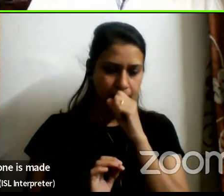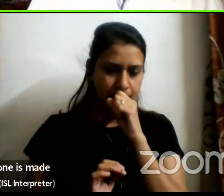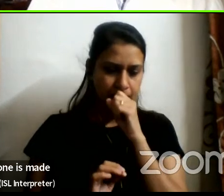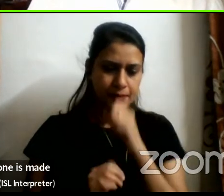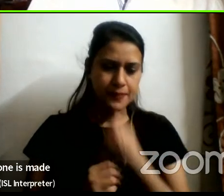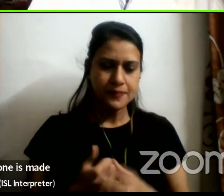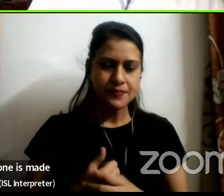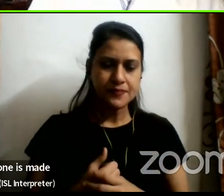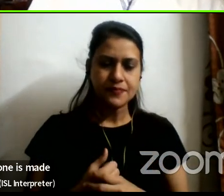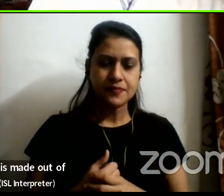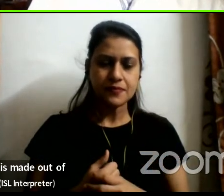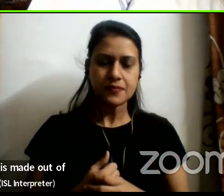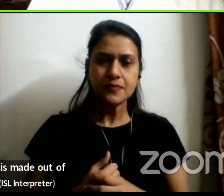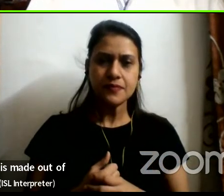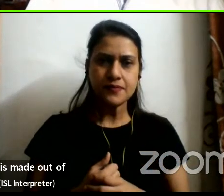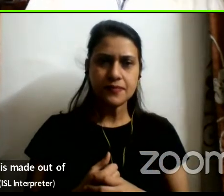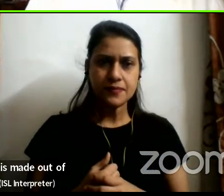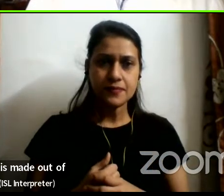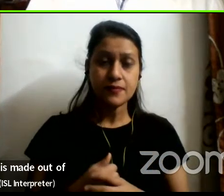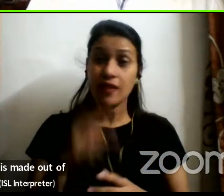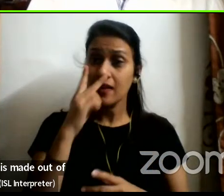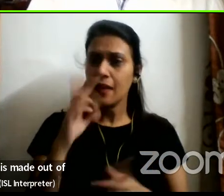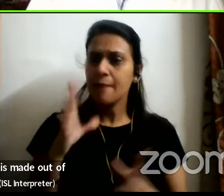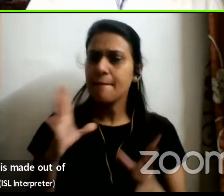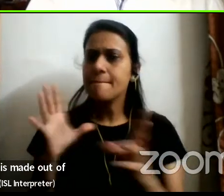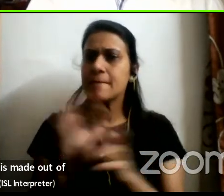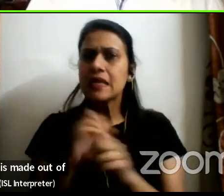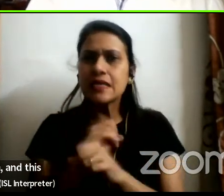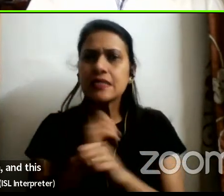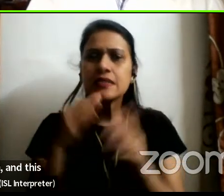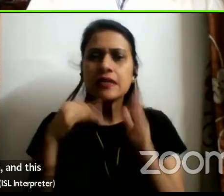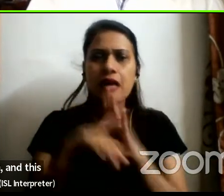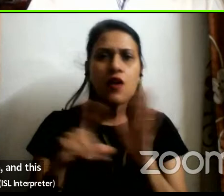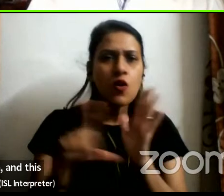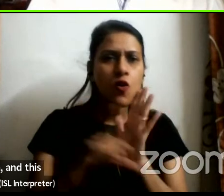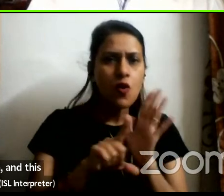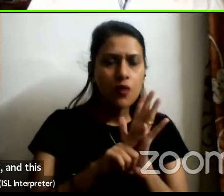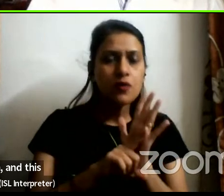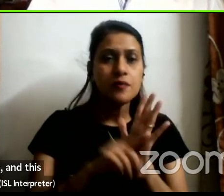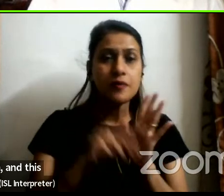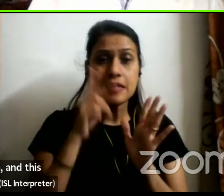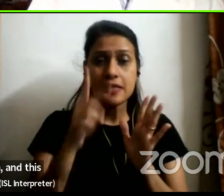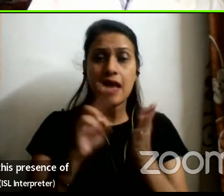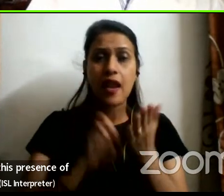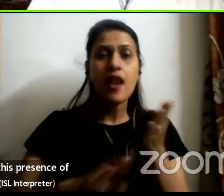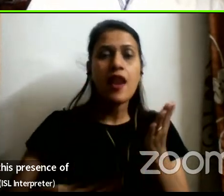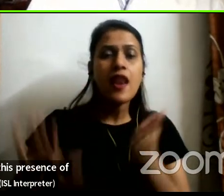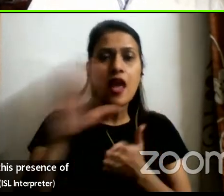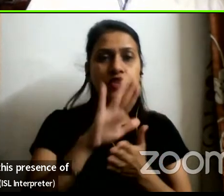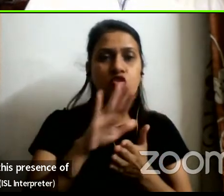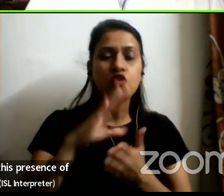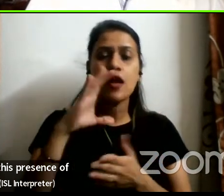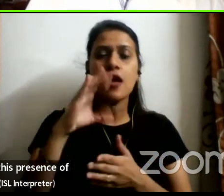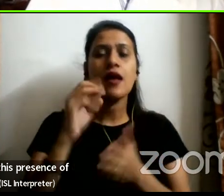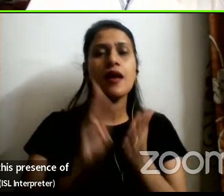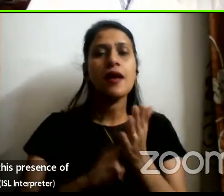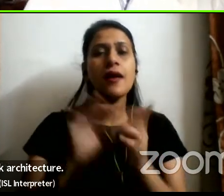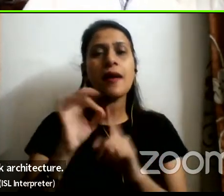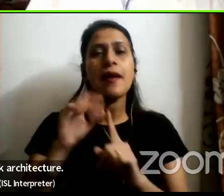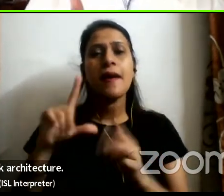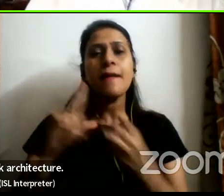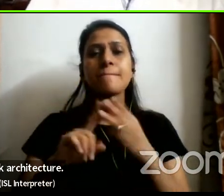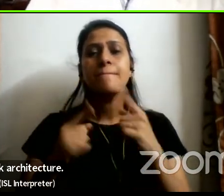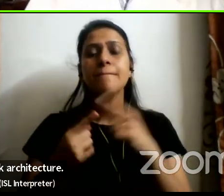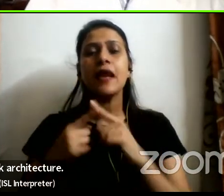the competition appellate tribunal and this presence of this so-called national company law appellate tribunal. But we know